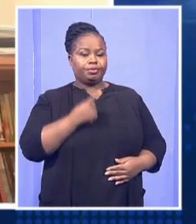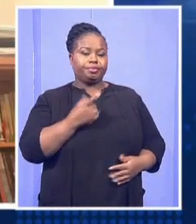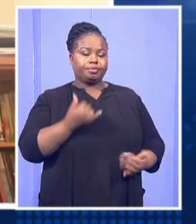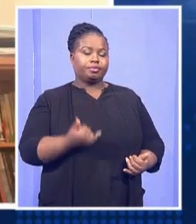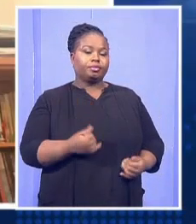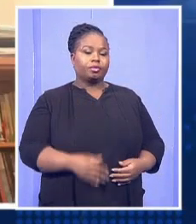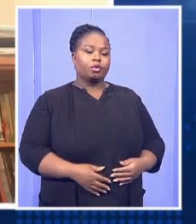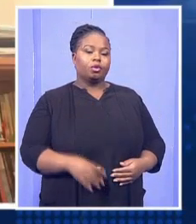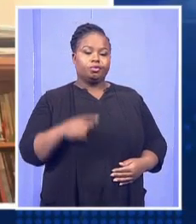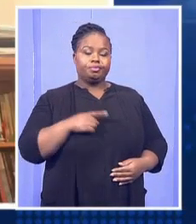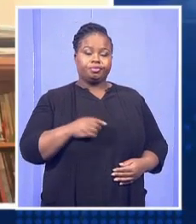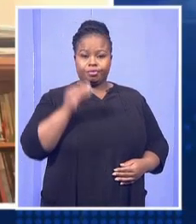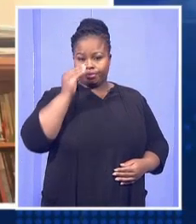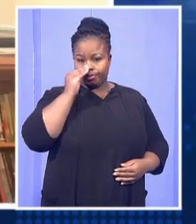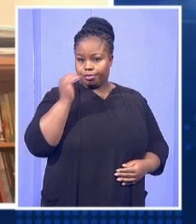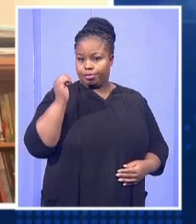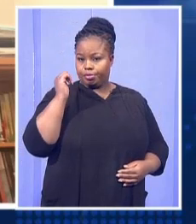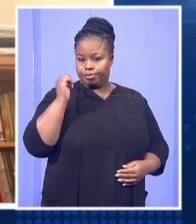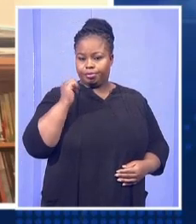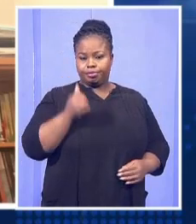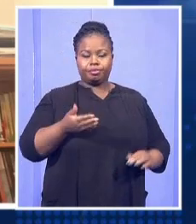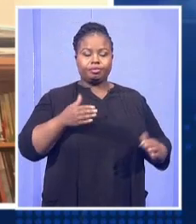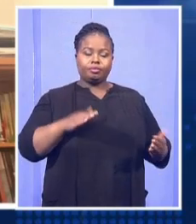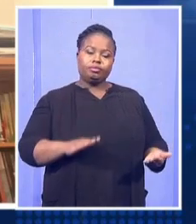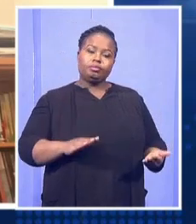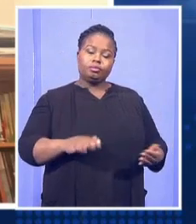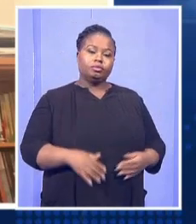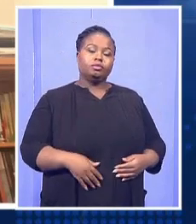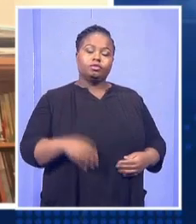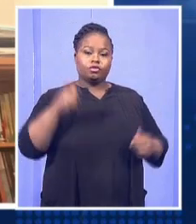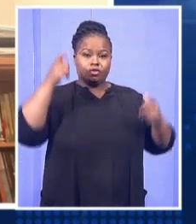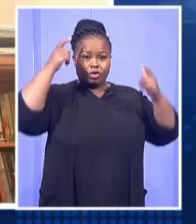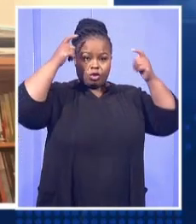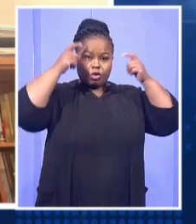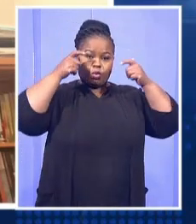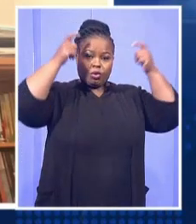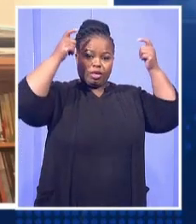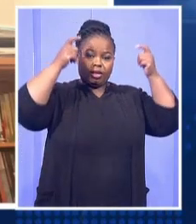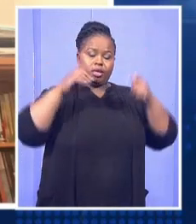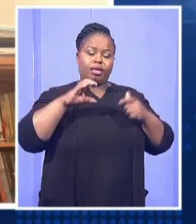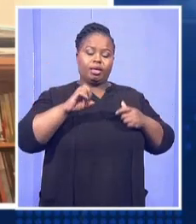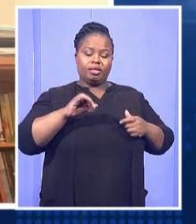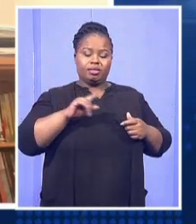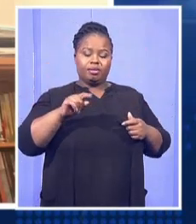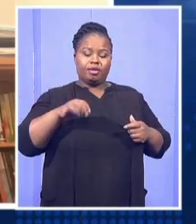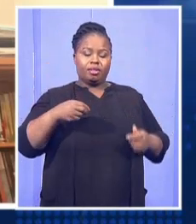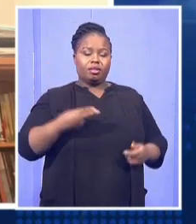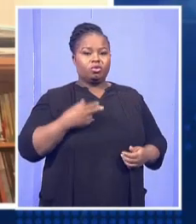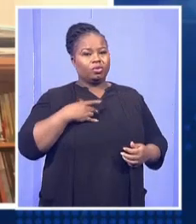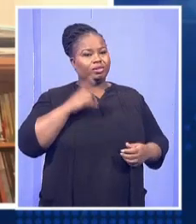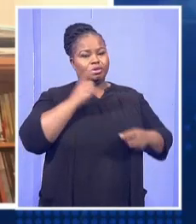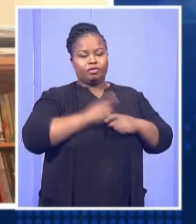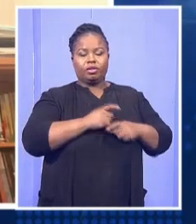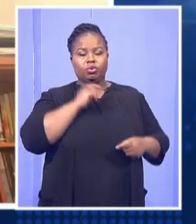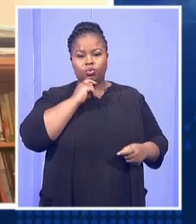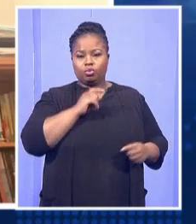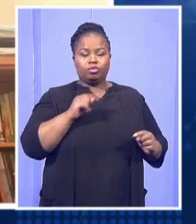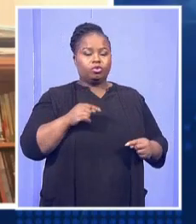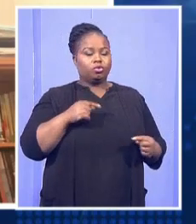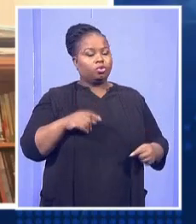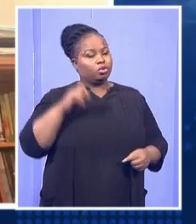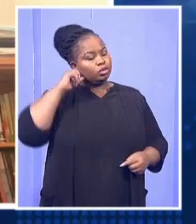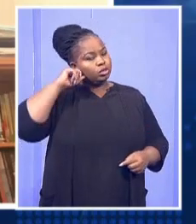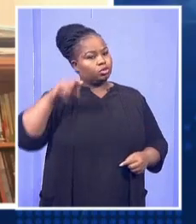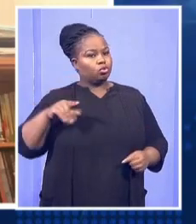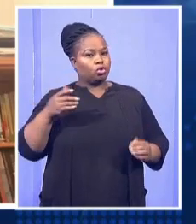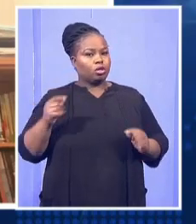the news coming out yesterday of the passing of Queen Elizabeth, it was really difficult to ignore the